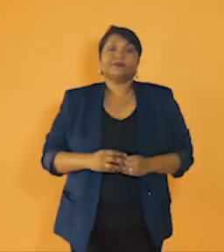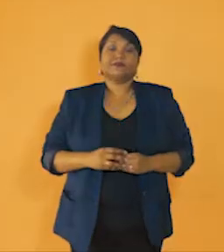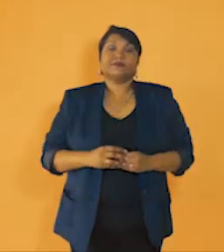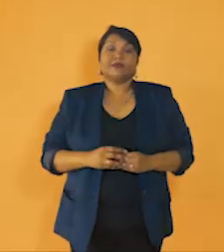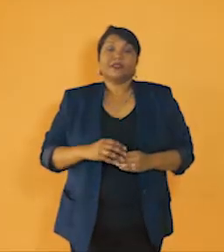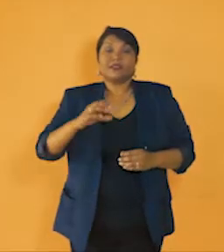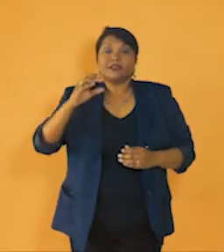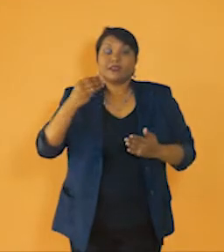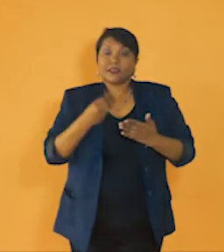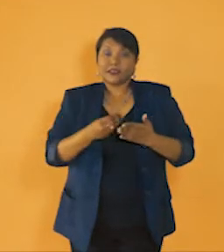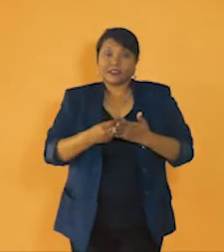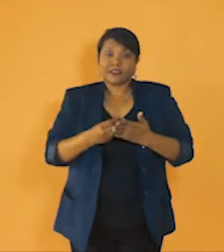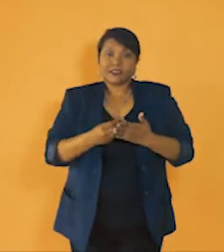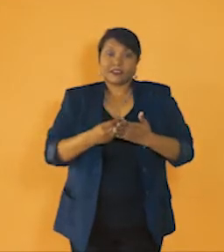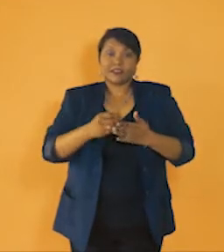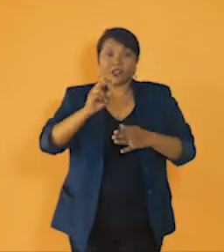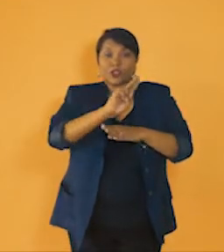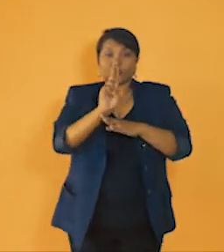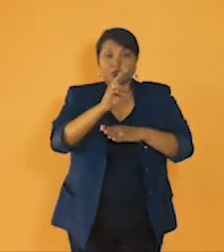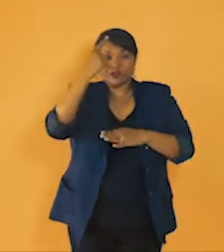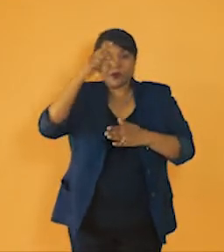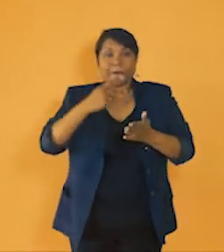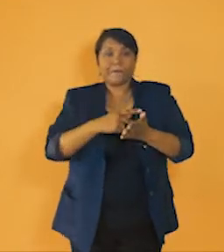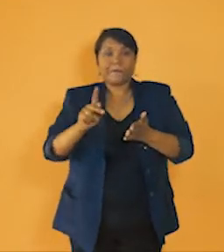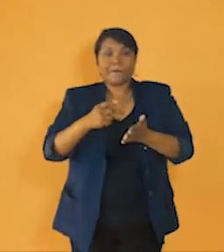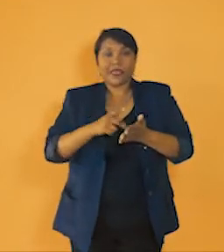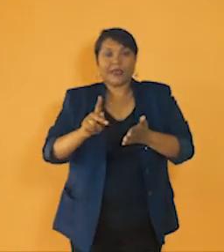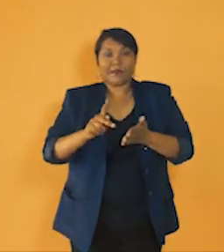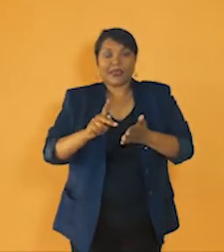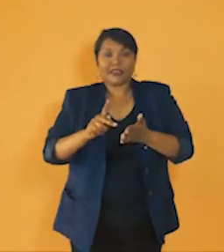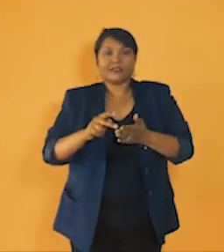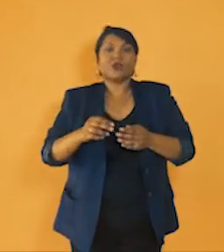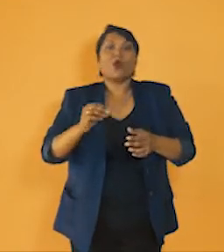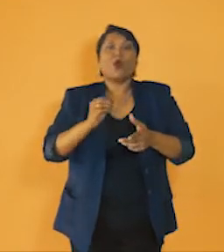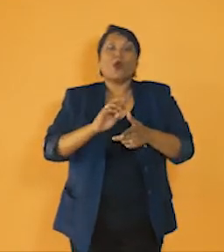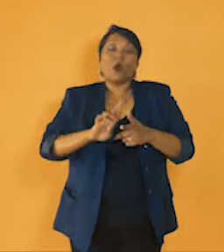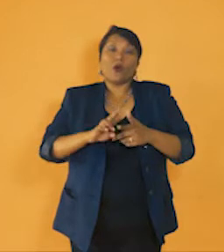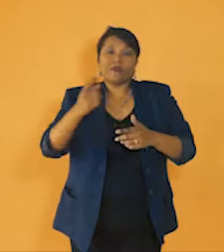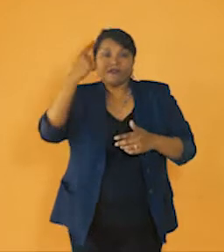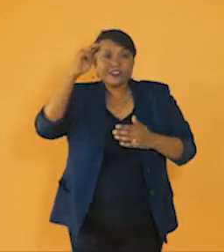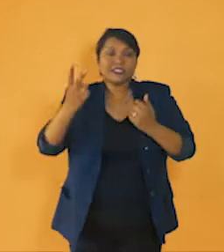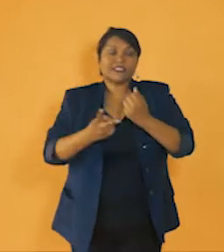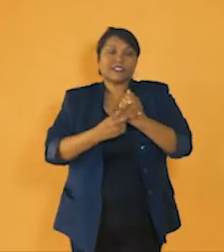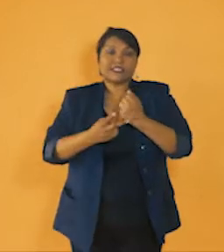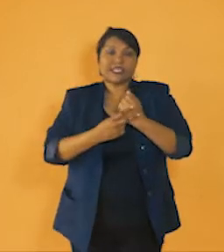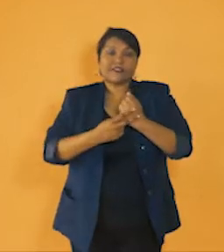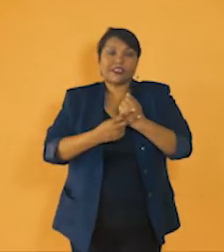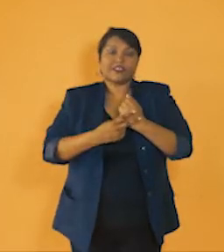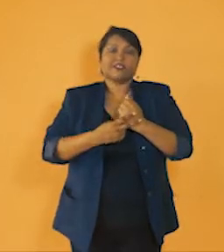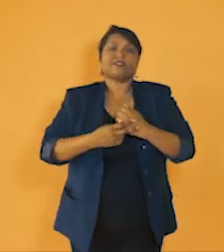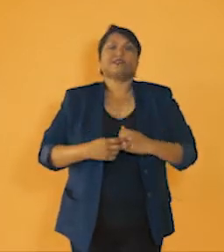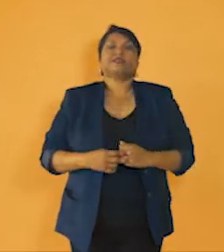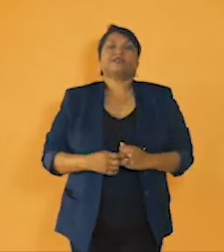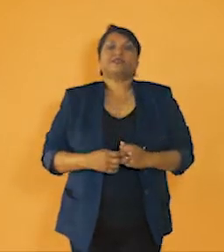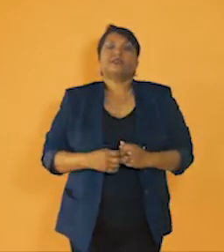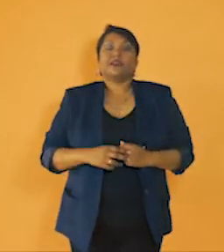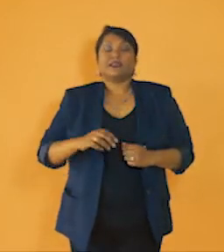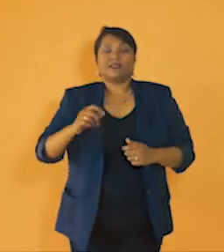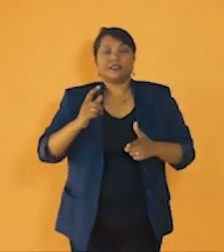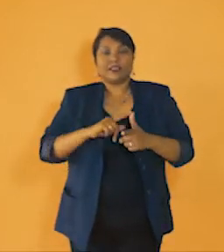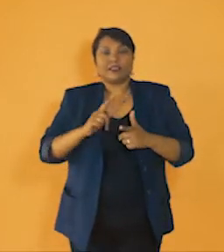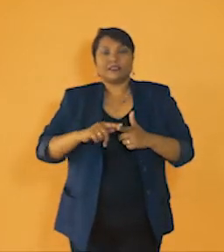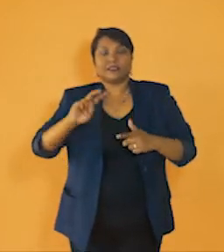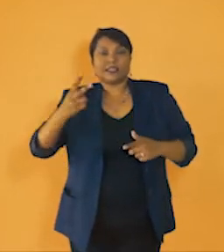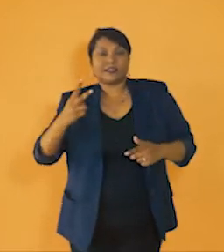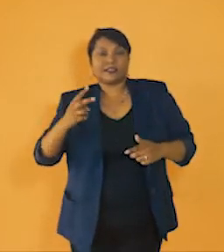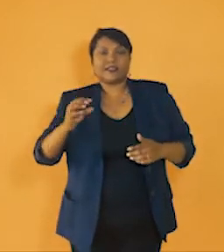explained. We have currencies, which are usually primarily used for payments, right, or store of value. Then we